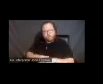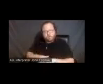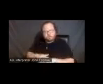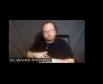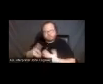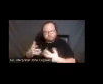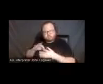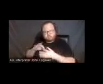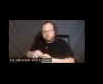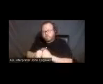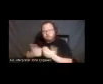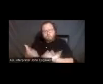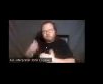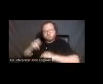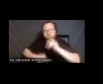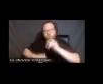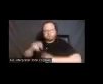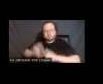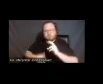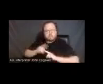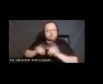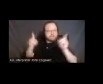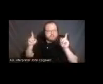building different